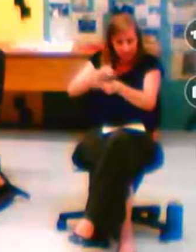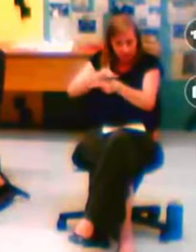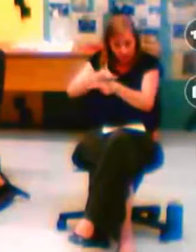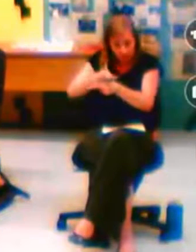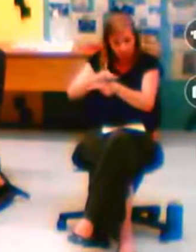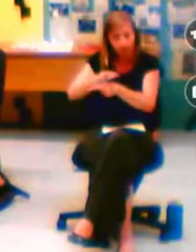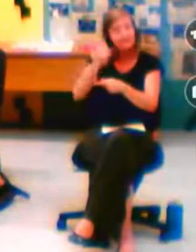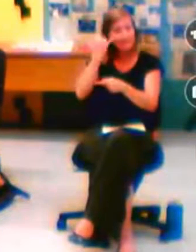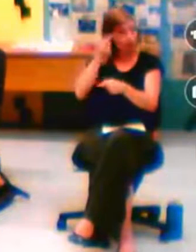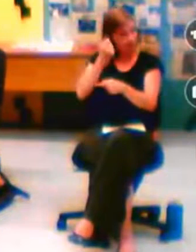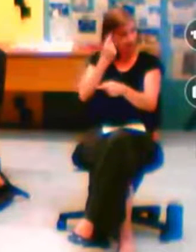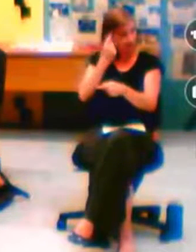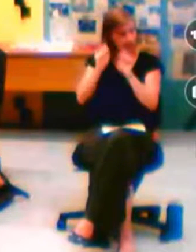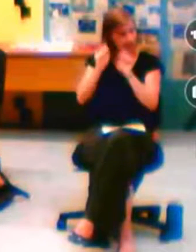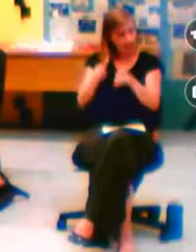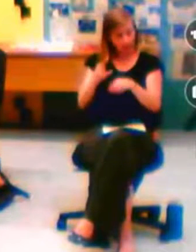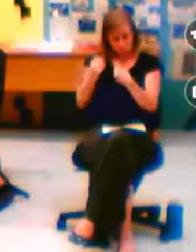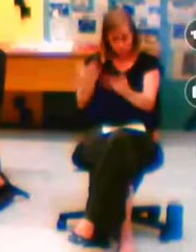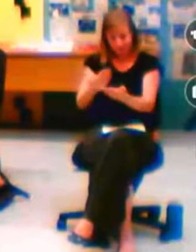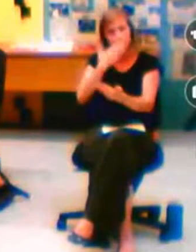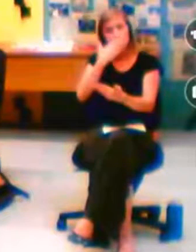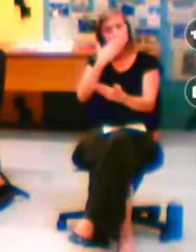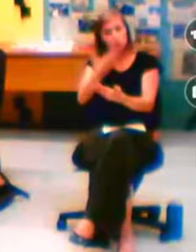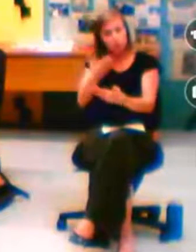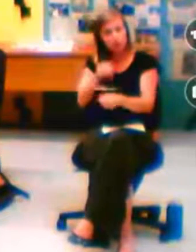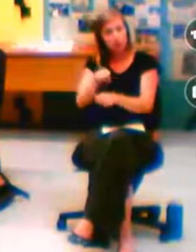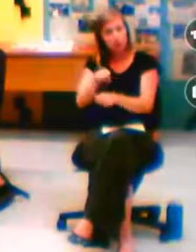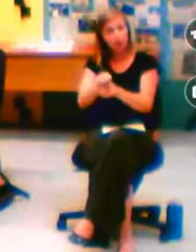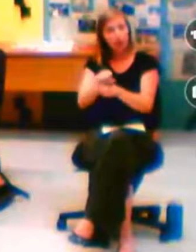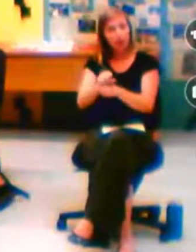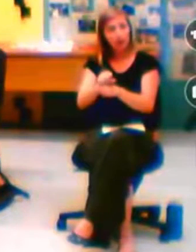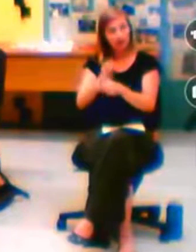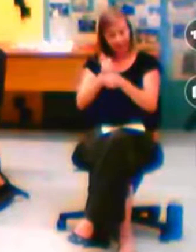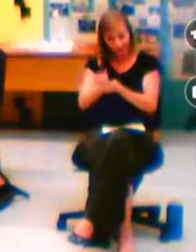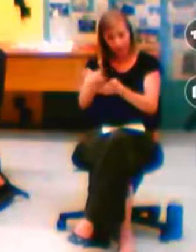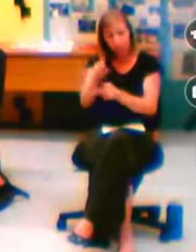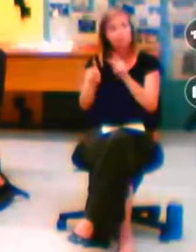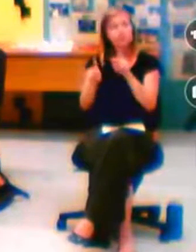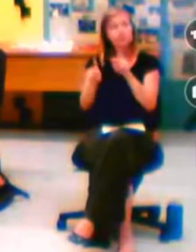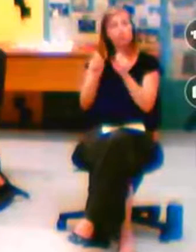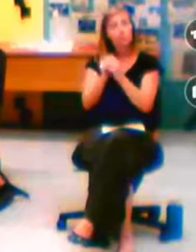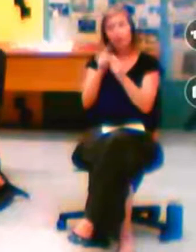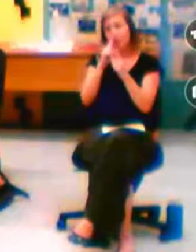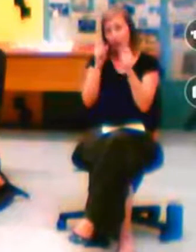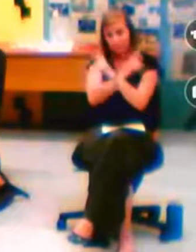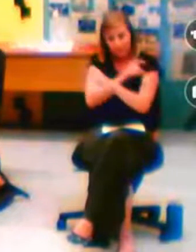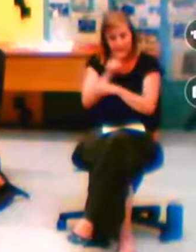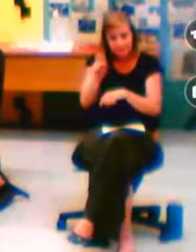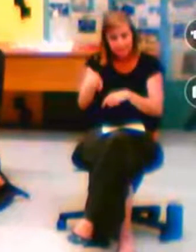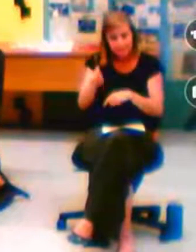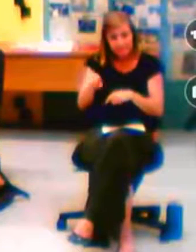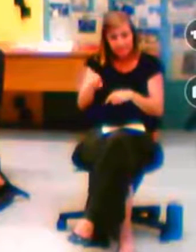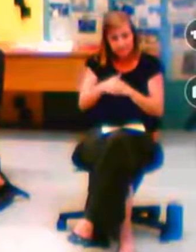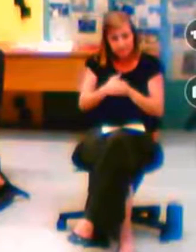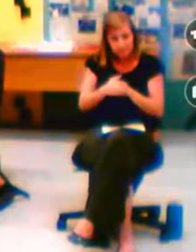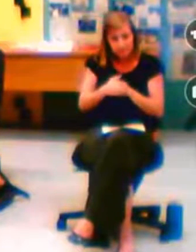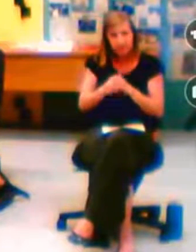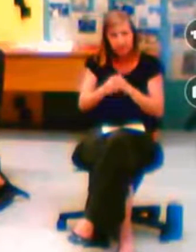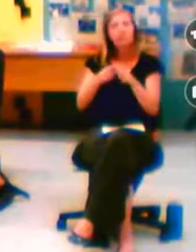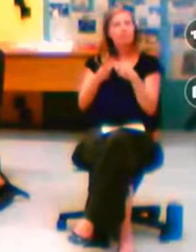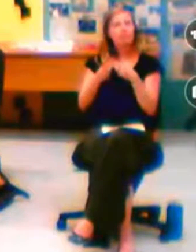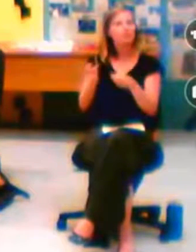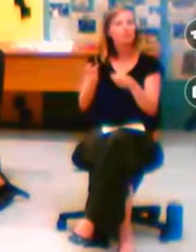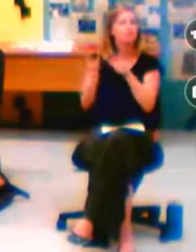can we be sure we have ideally the best providers caring for them and provide them the support they need?